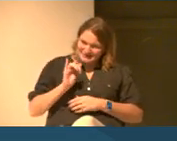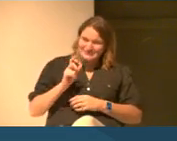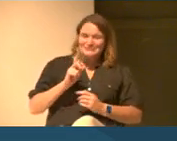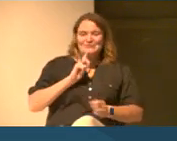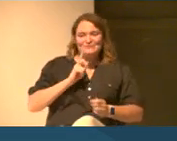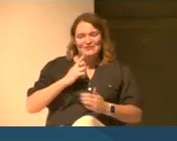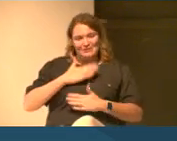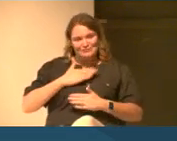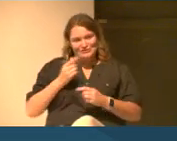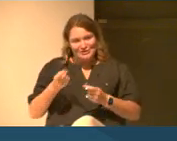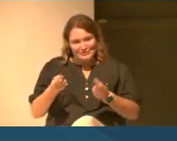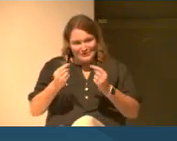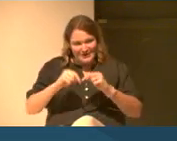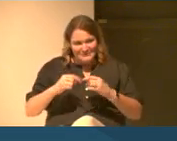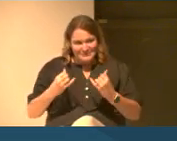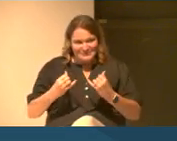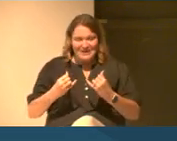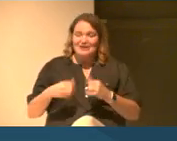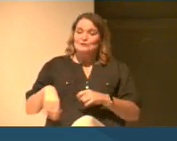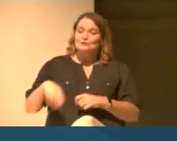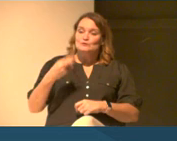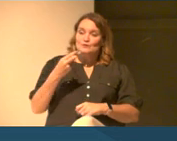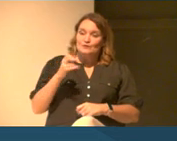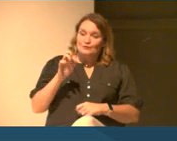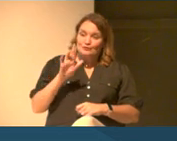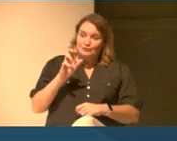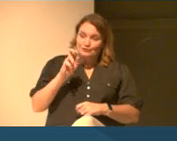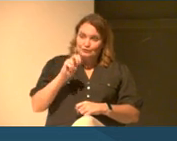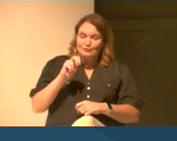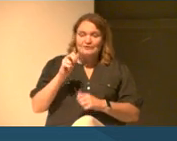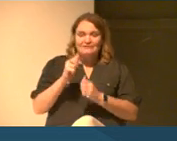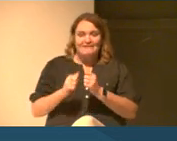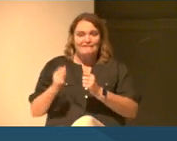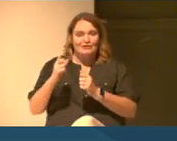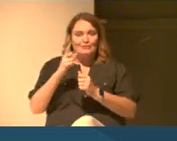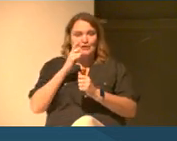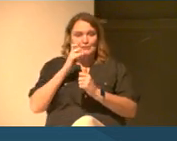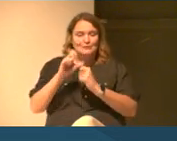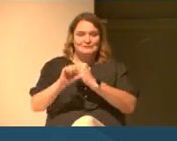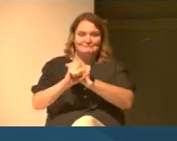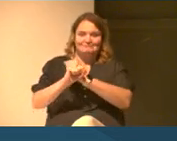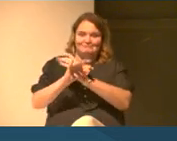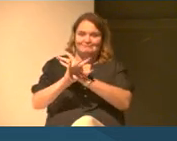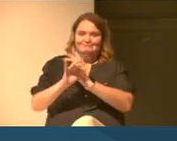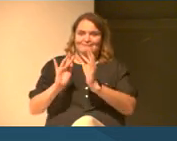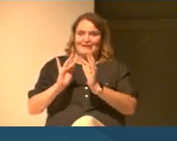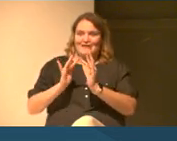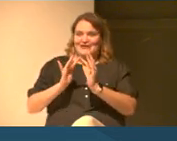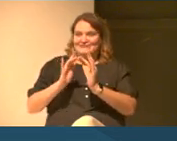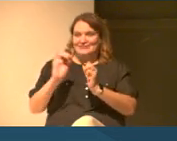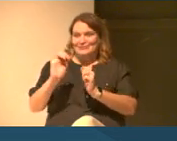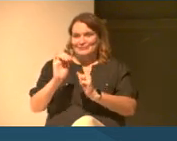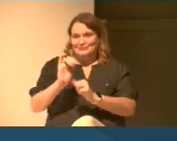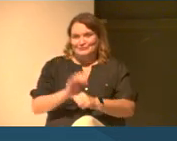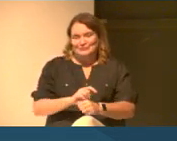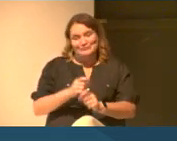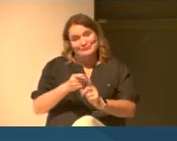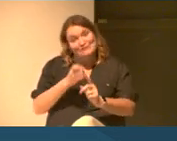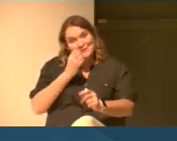appreciate you all coming today to the Hirshhorn, and also to everyone that's tuning in online to watch it from their